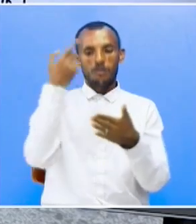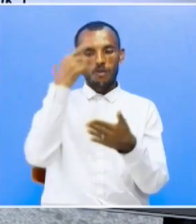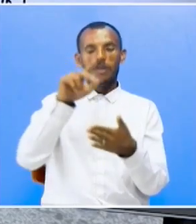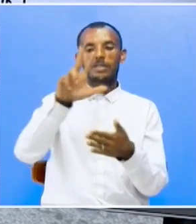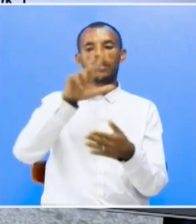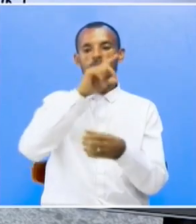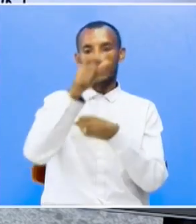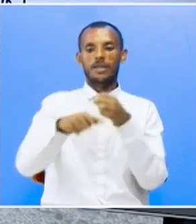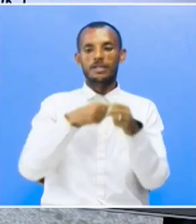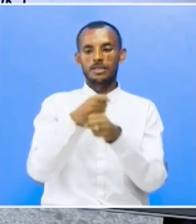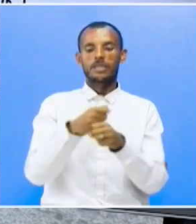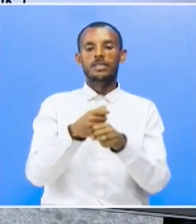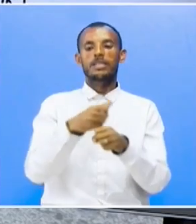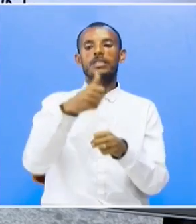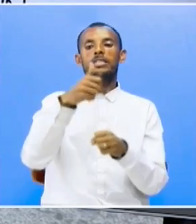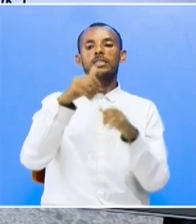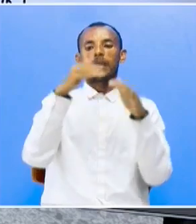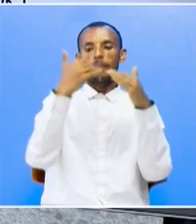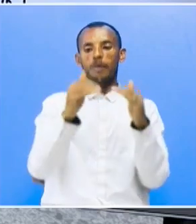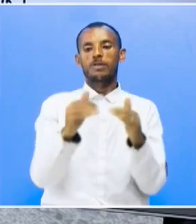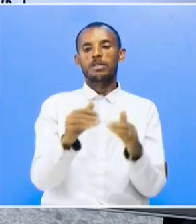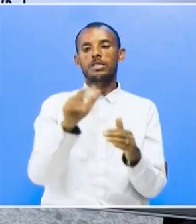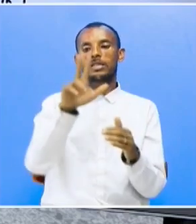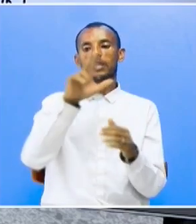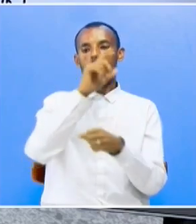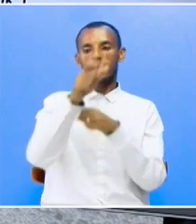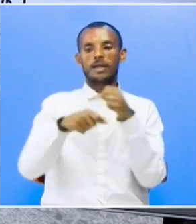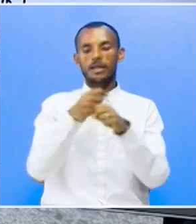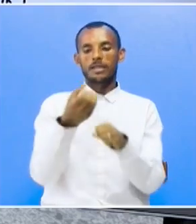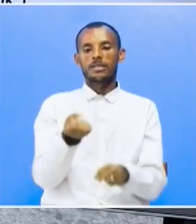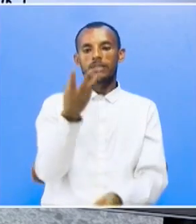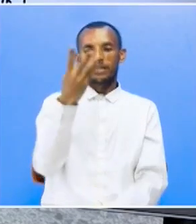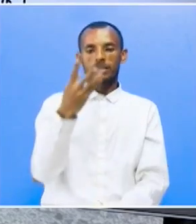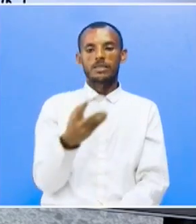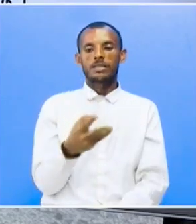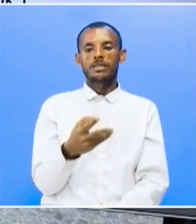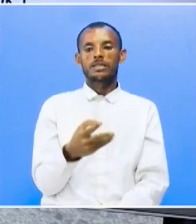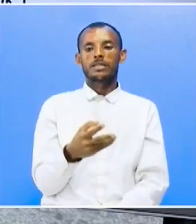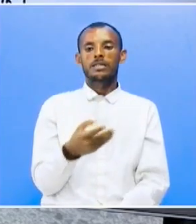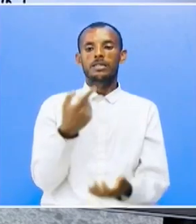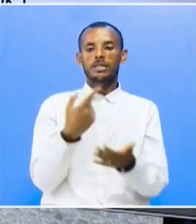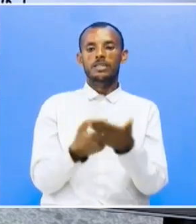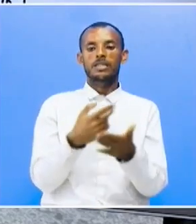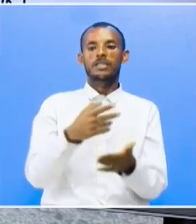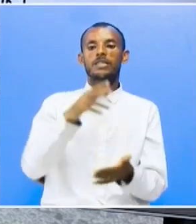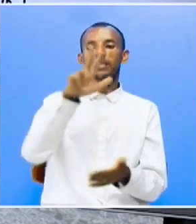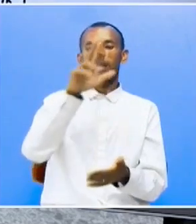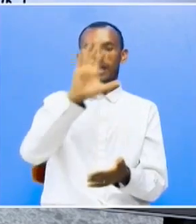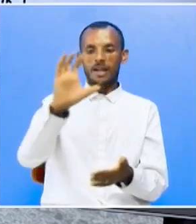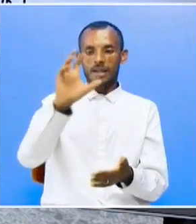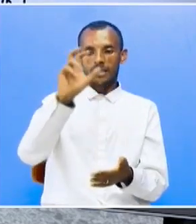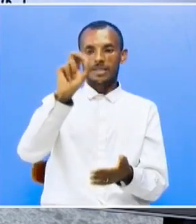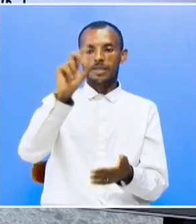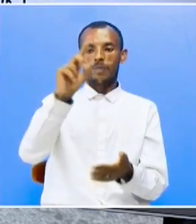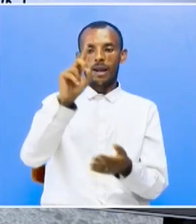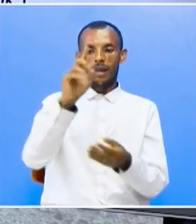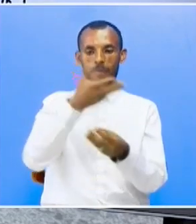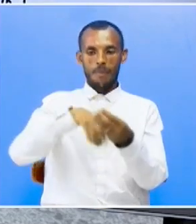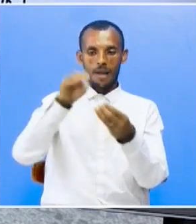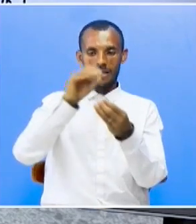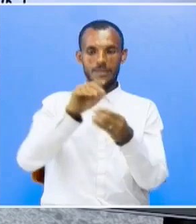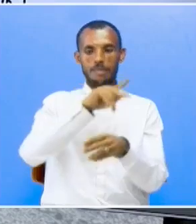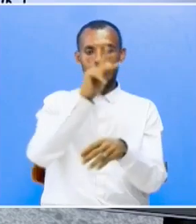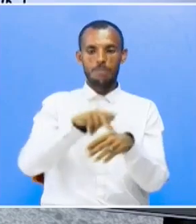what will be the amount at the end of third year? The amount will be this interest plus the original